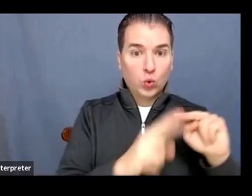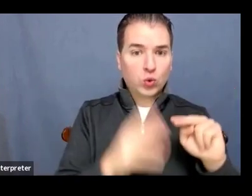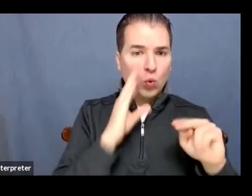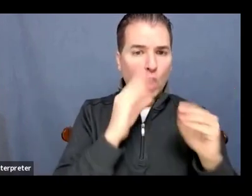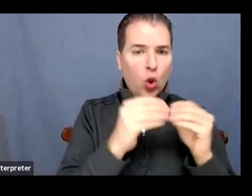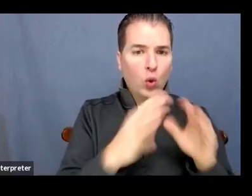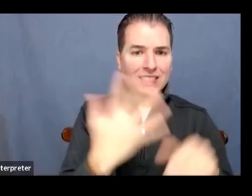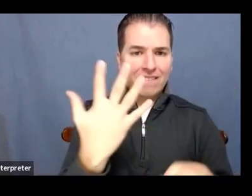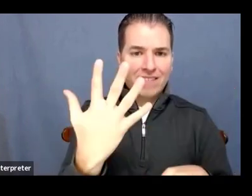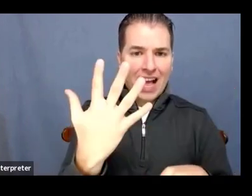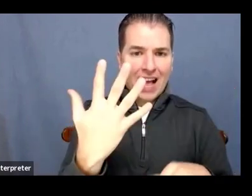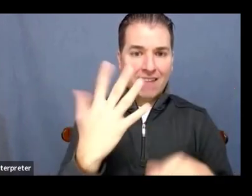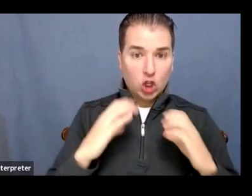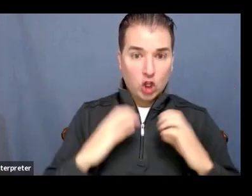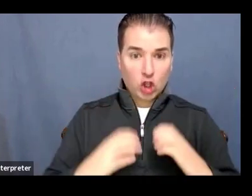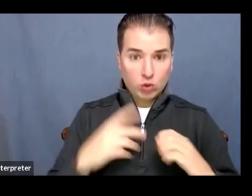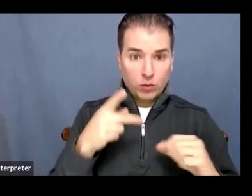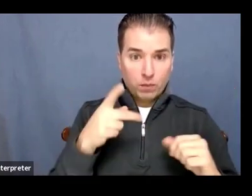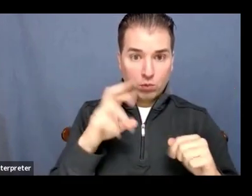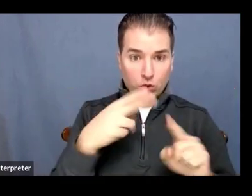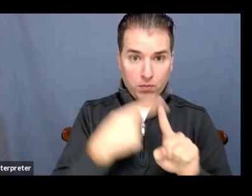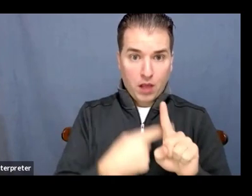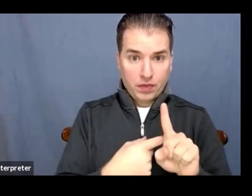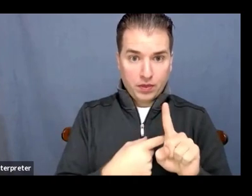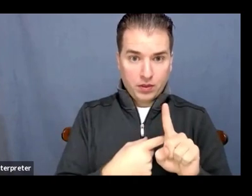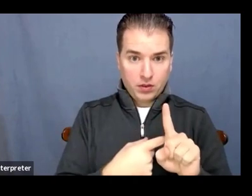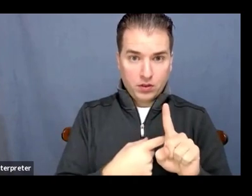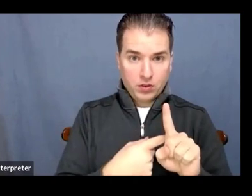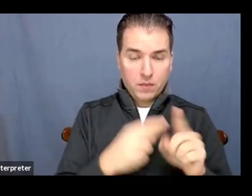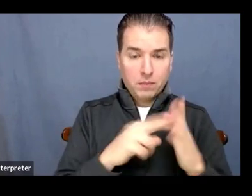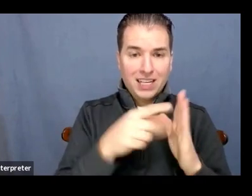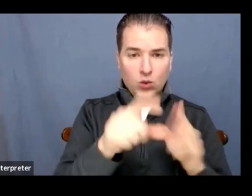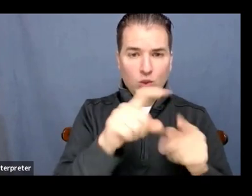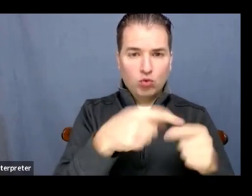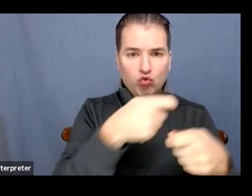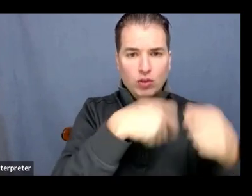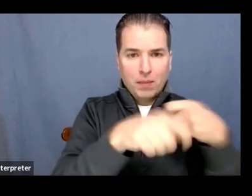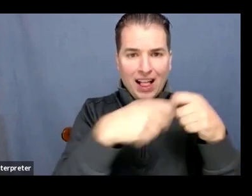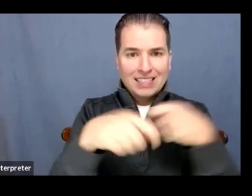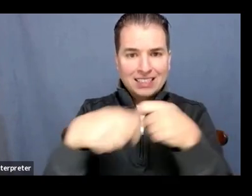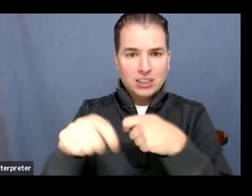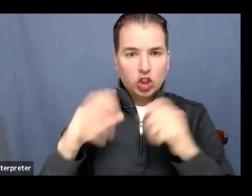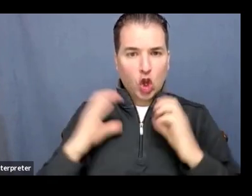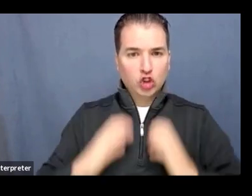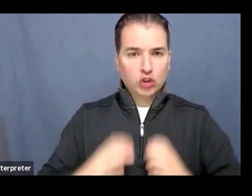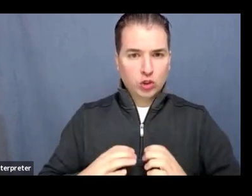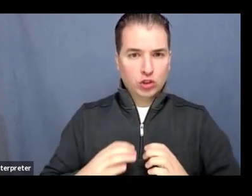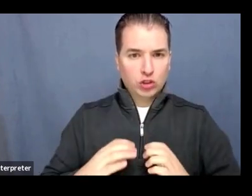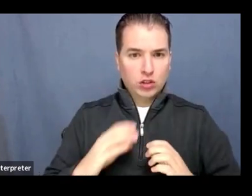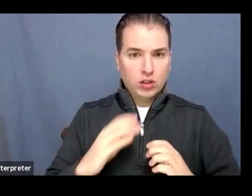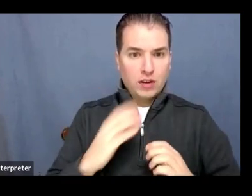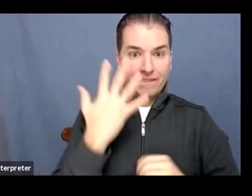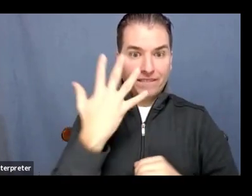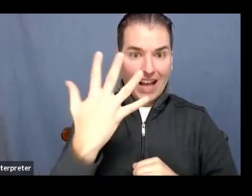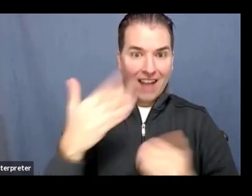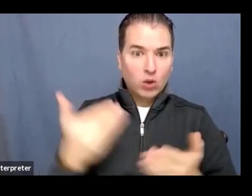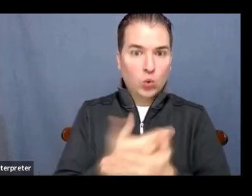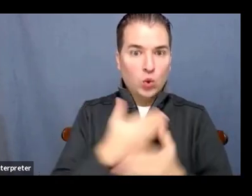to lose 5 customers every month, right? So you need to replace those customers, right?